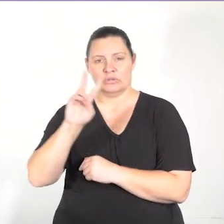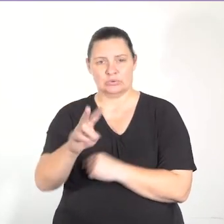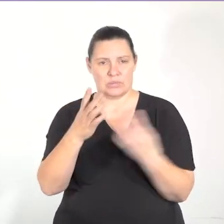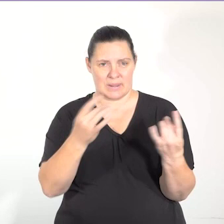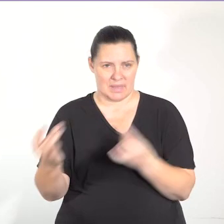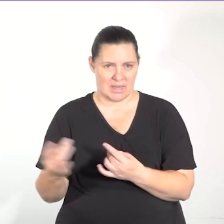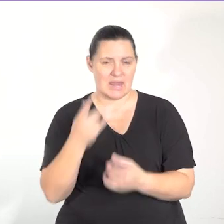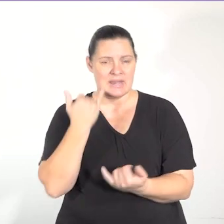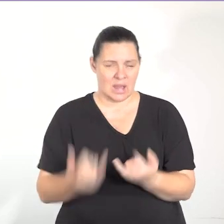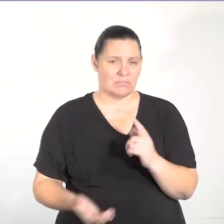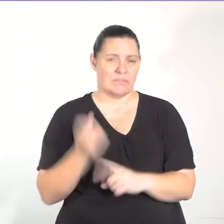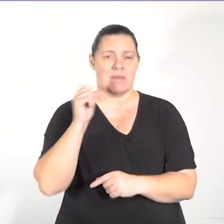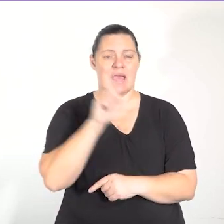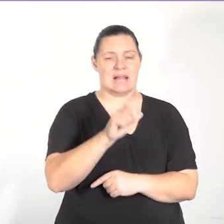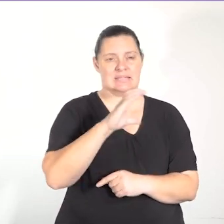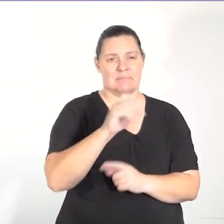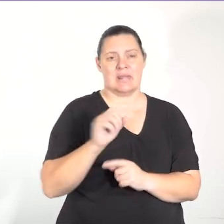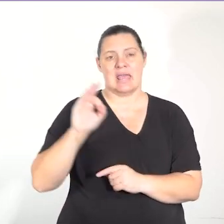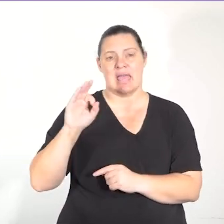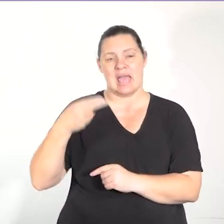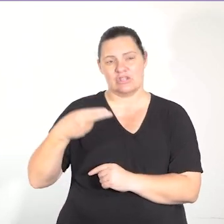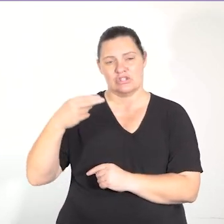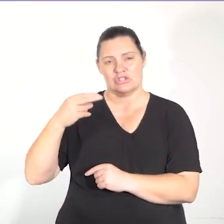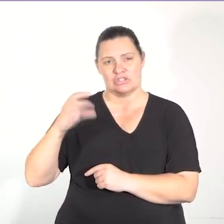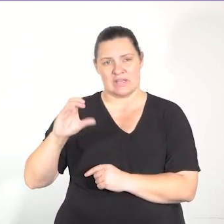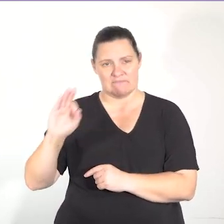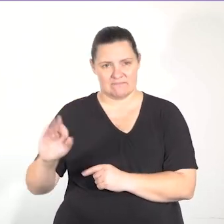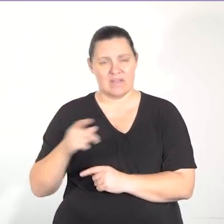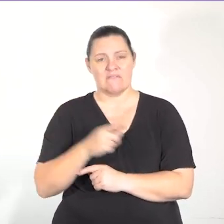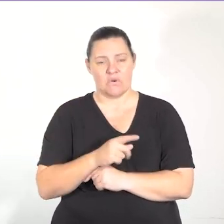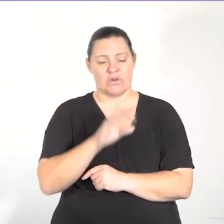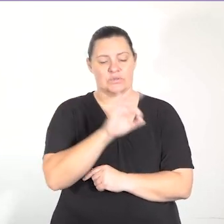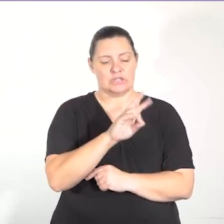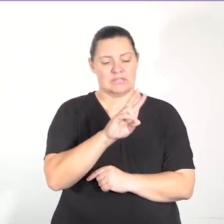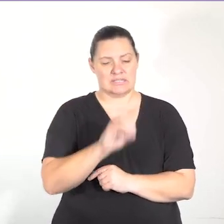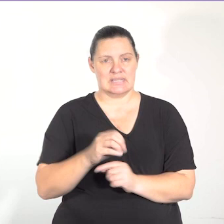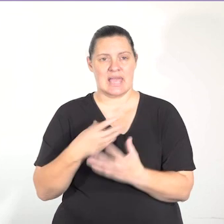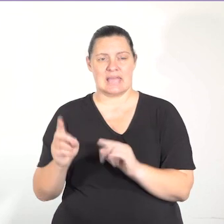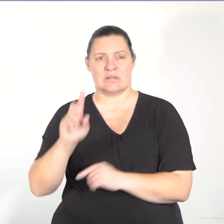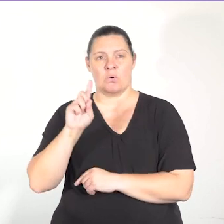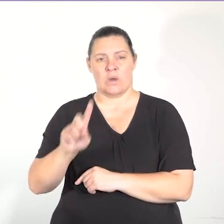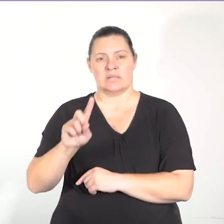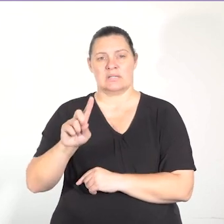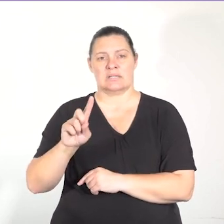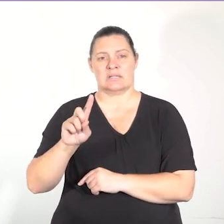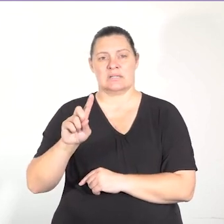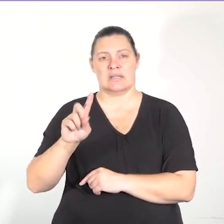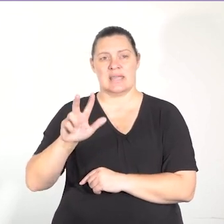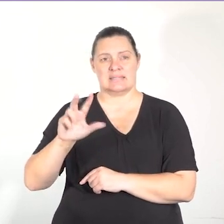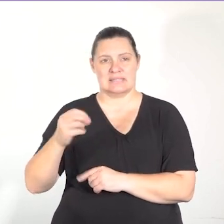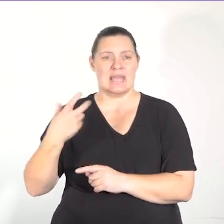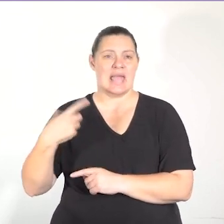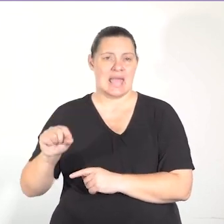two numbers. Now determine the LCM and the HCF between 320 and